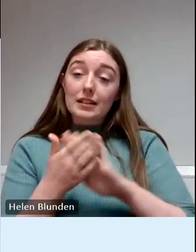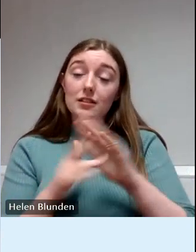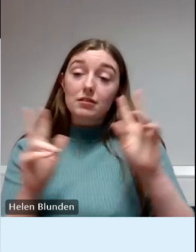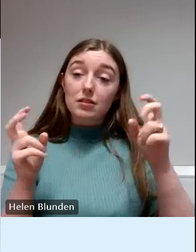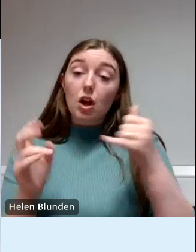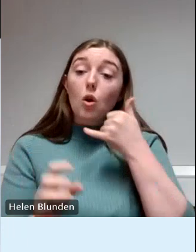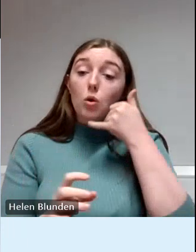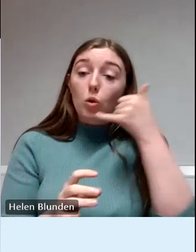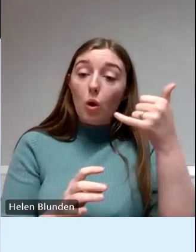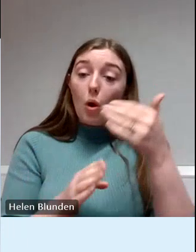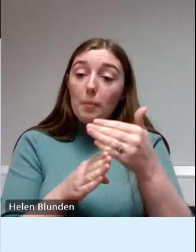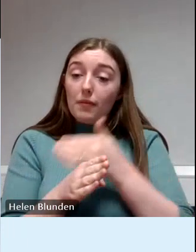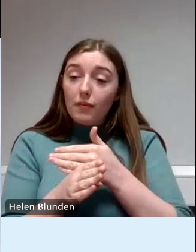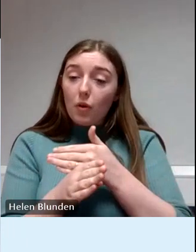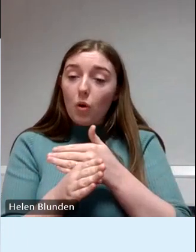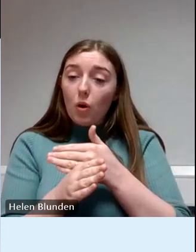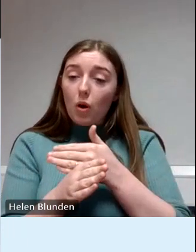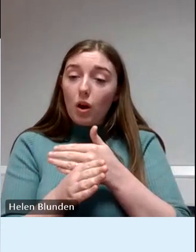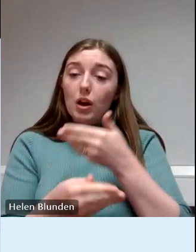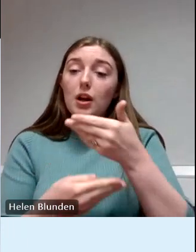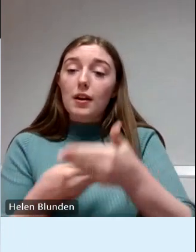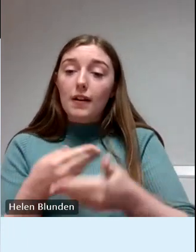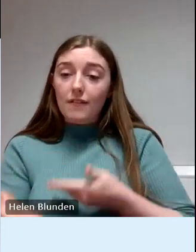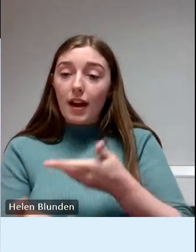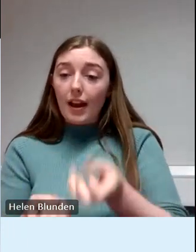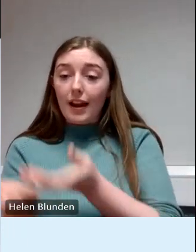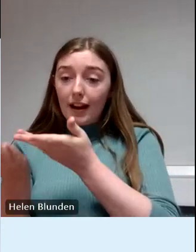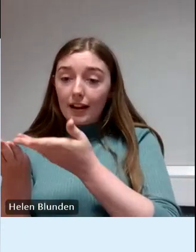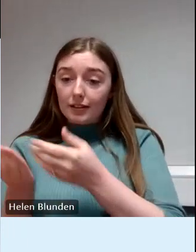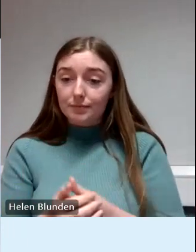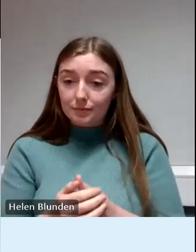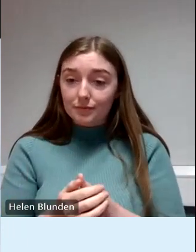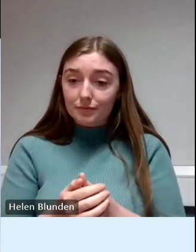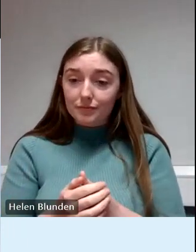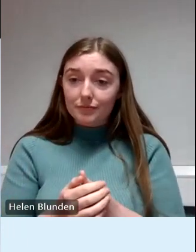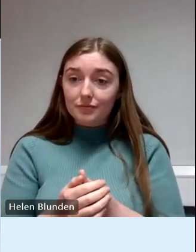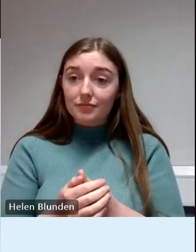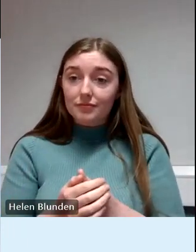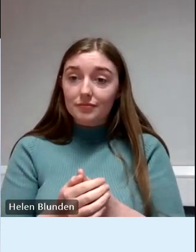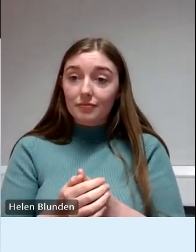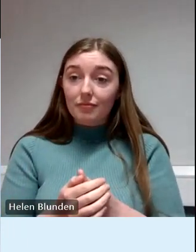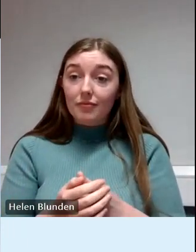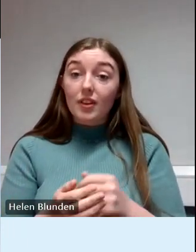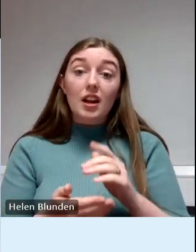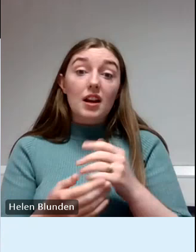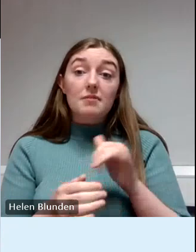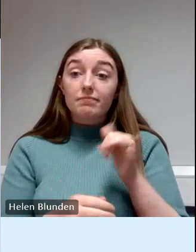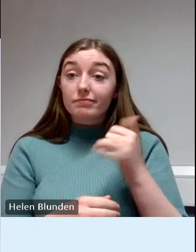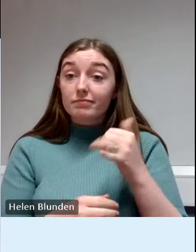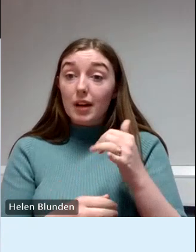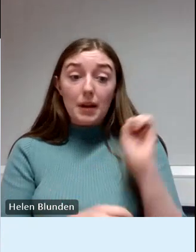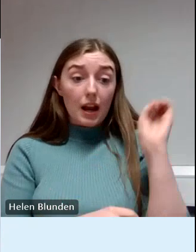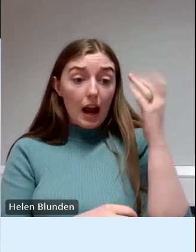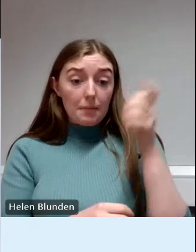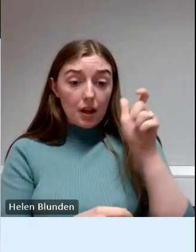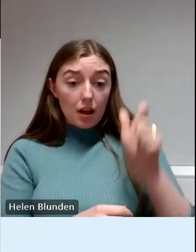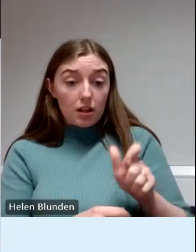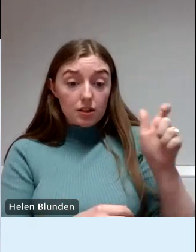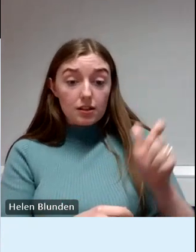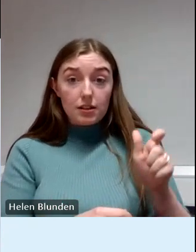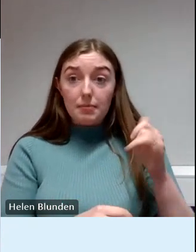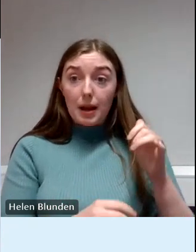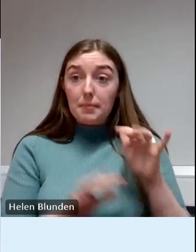from our point of view and from a planning point of view, it means our ambulance colleagues might be on scene at the 999